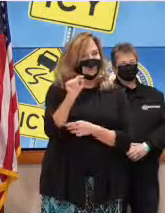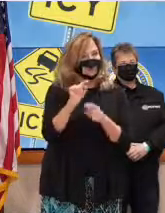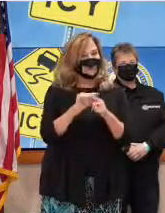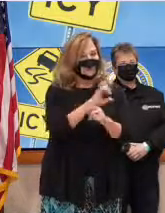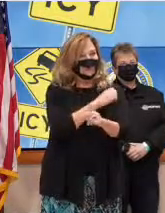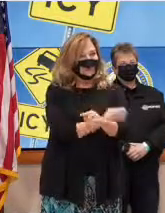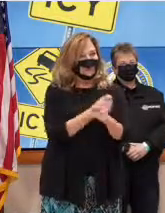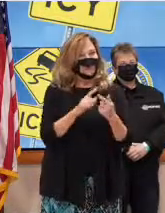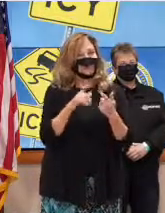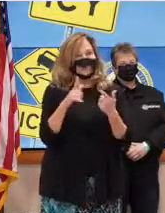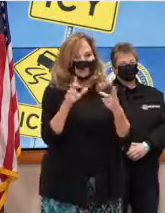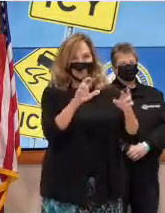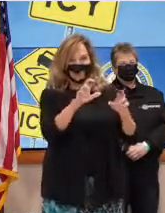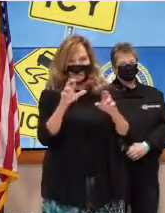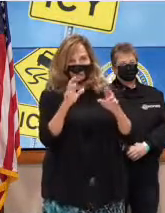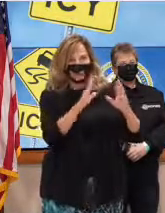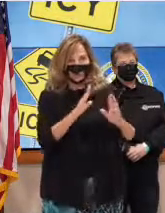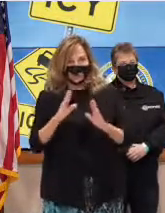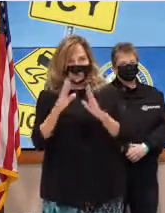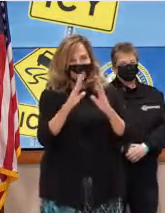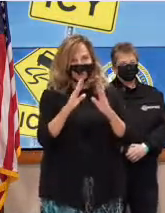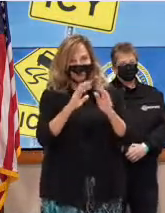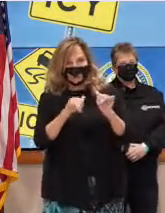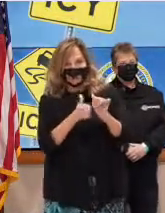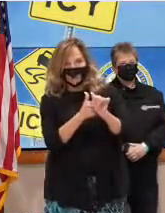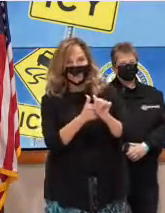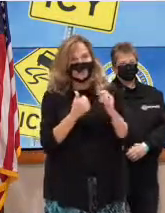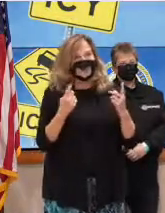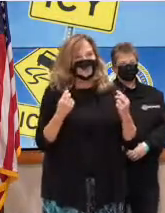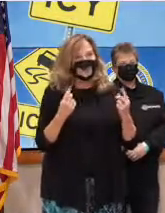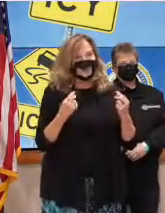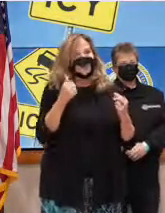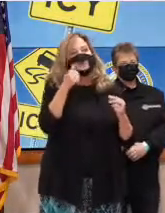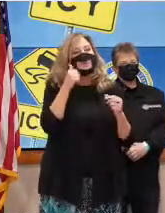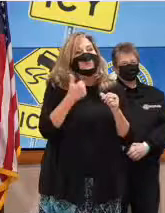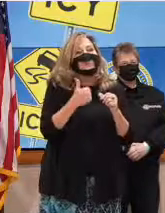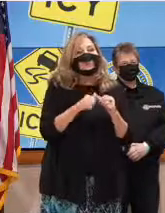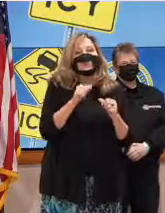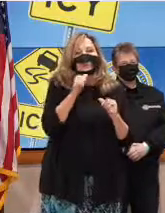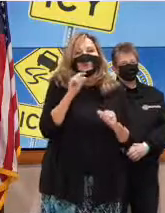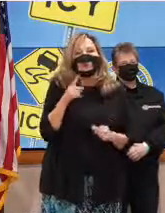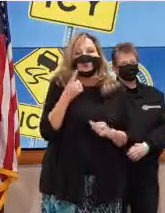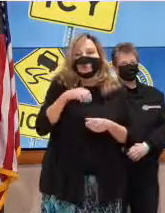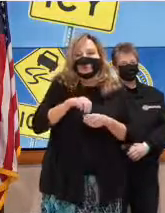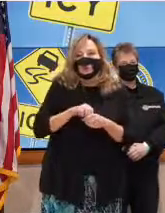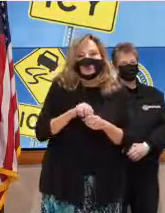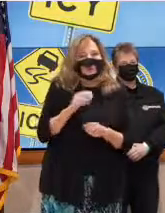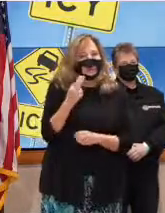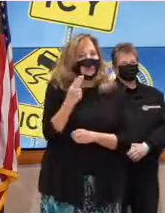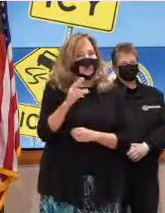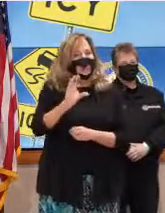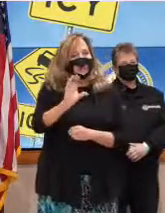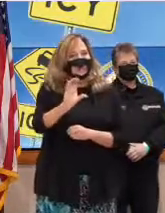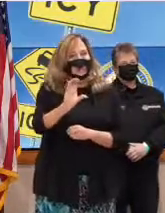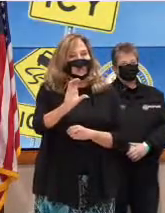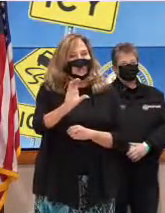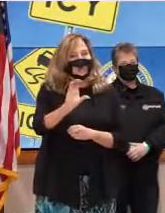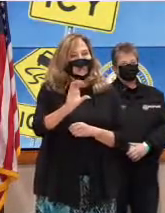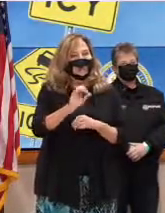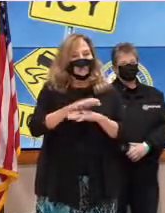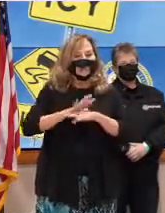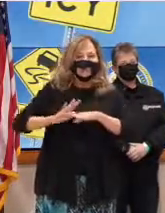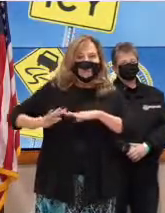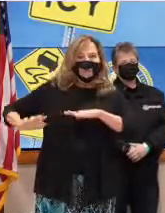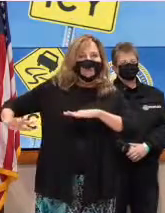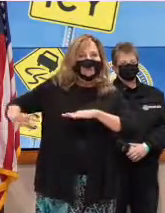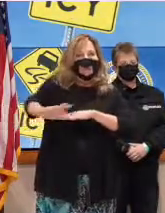to respond, but we also have to recognize that this is a regional event. It's not just Harris County or neighboring counties. It's affecting a large